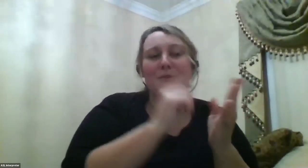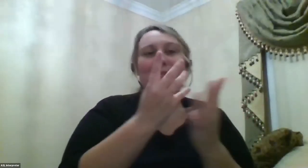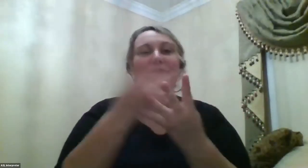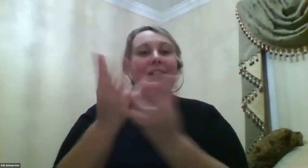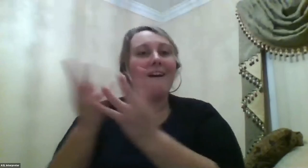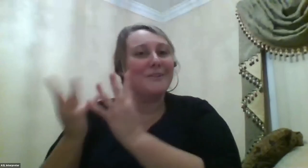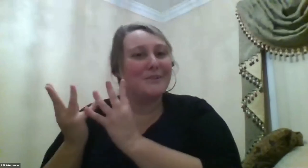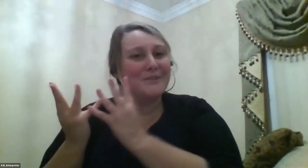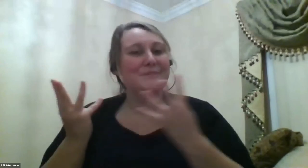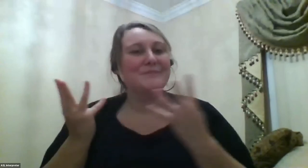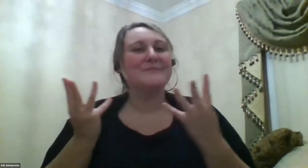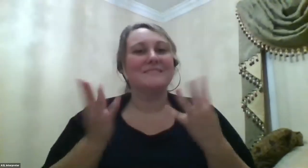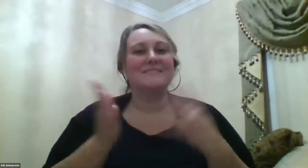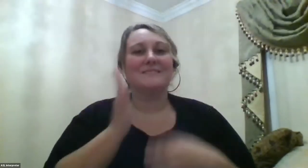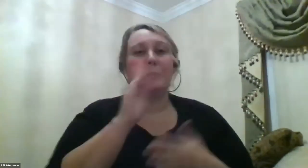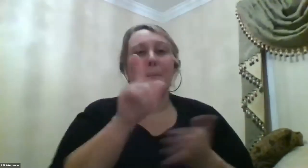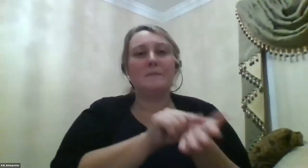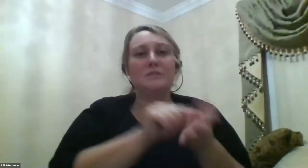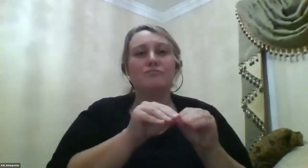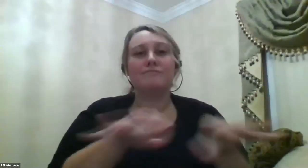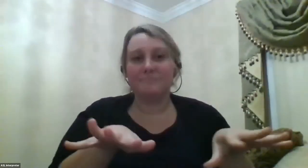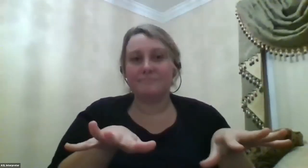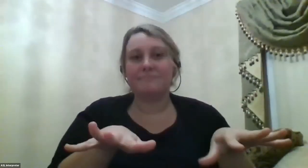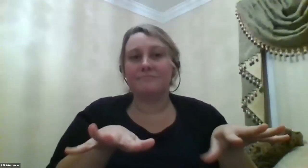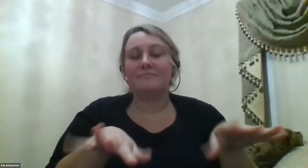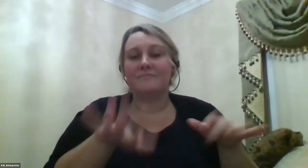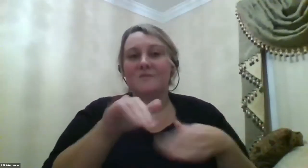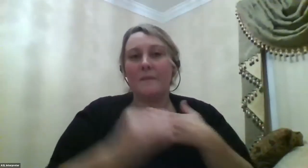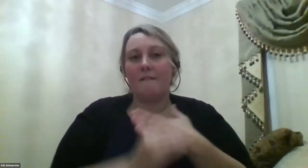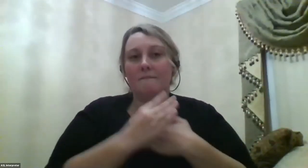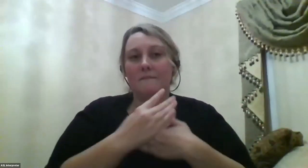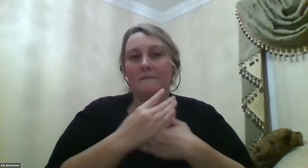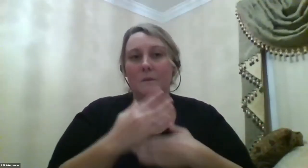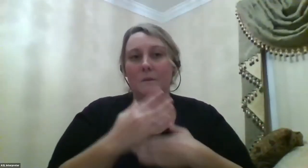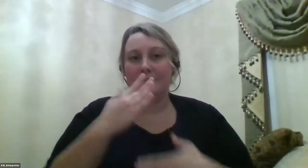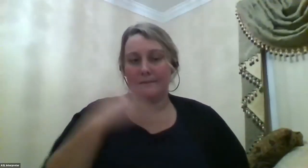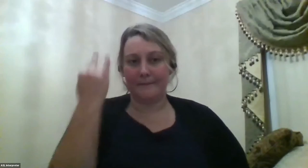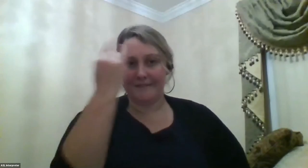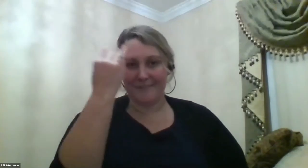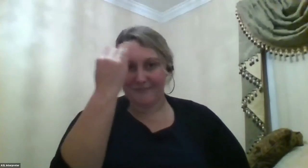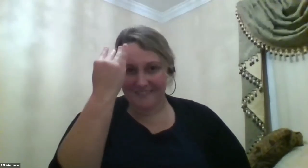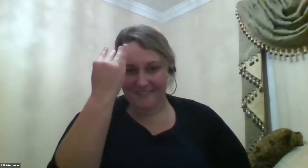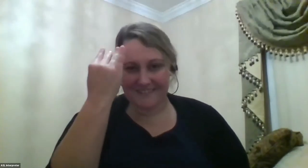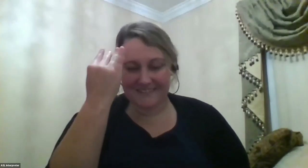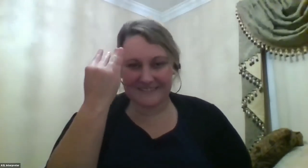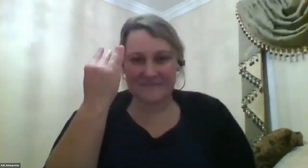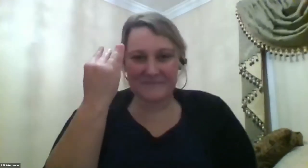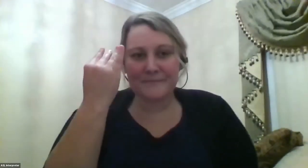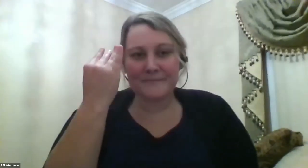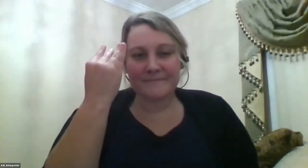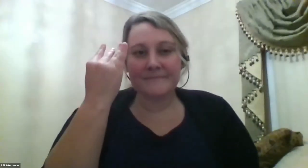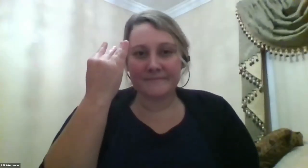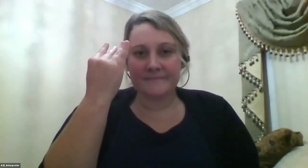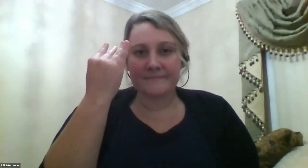also I think that, um, the ephemeral nature of this work, I'm also thinking